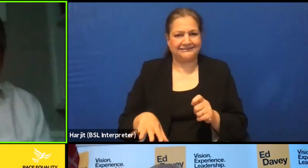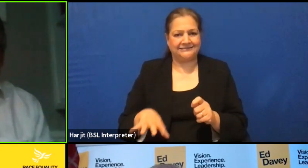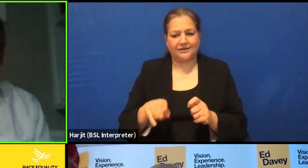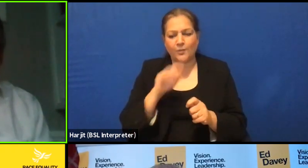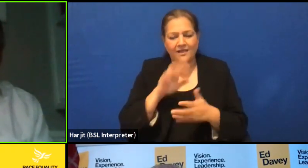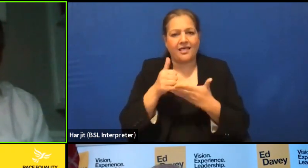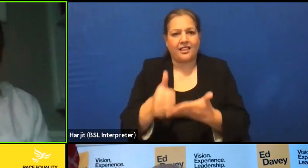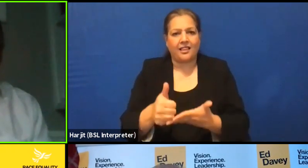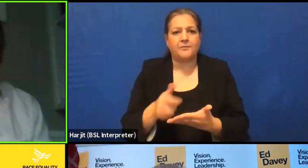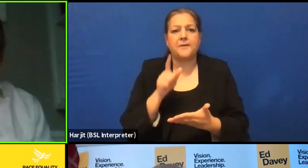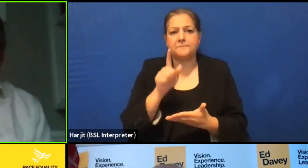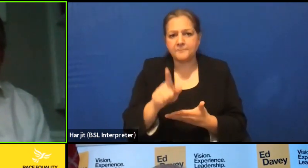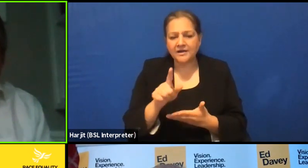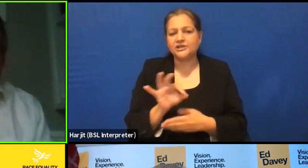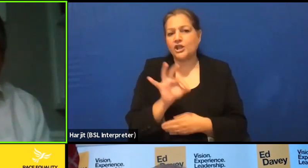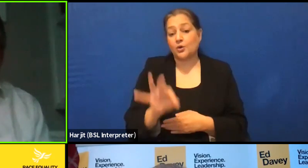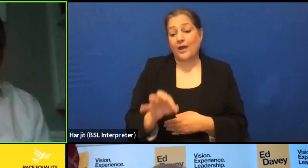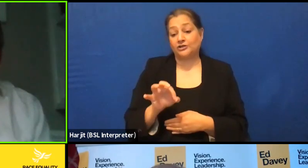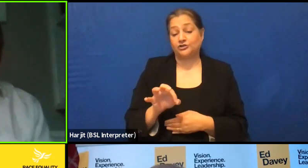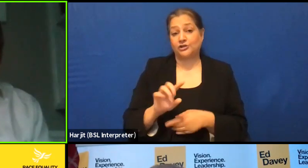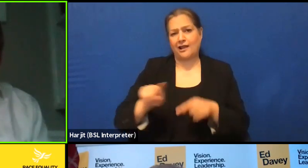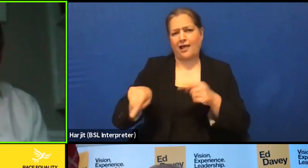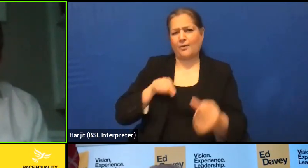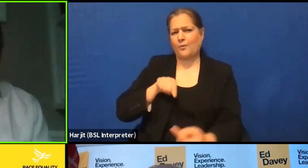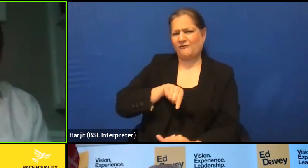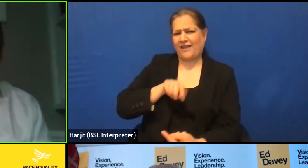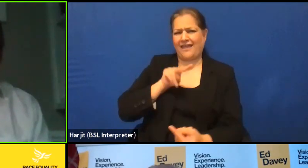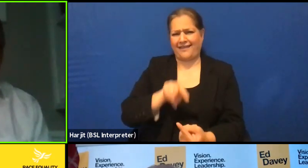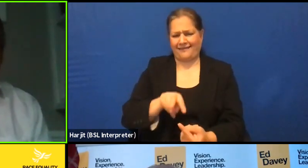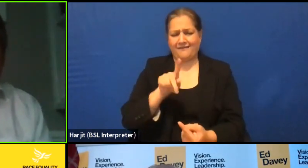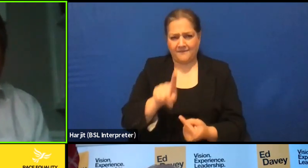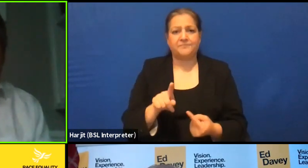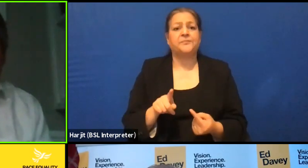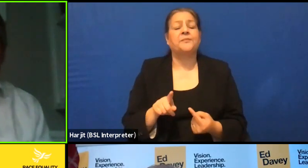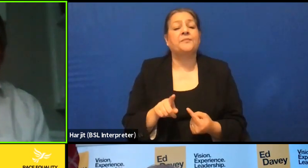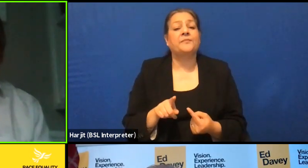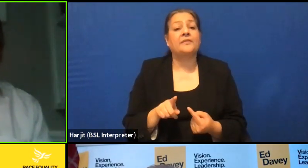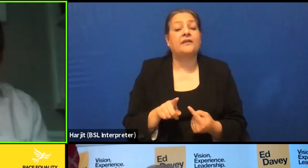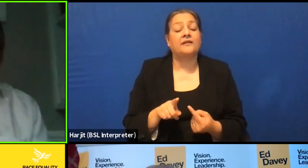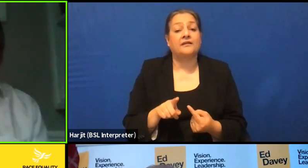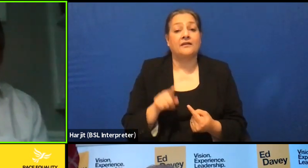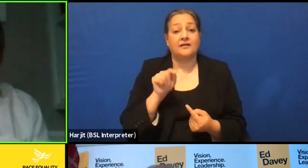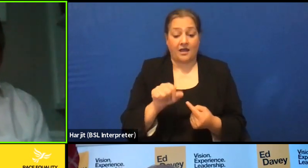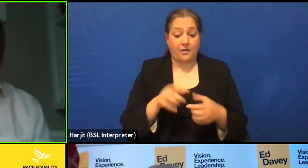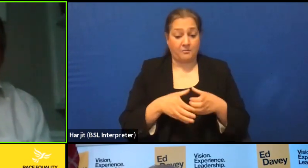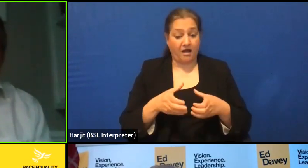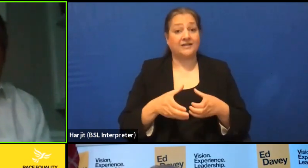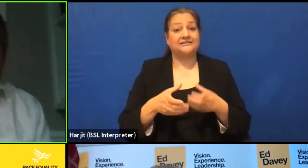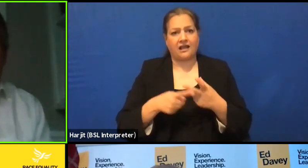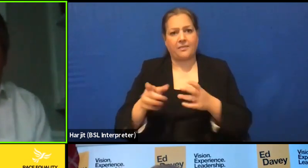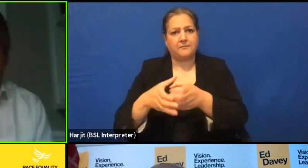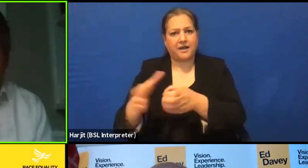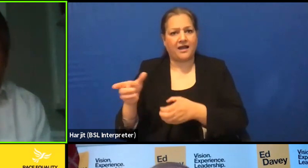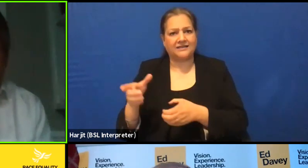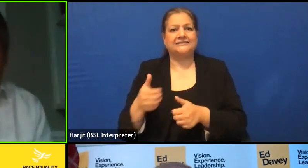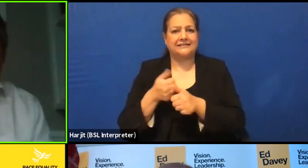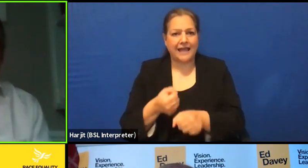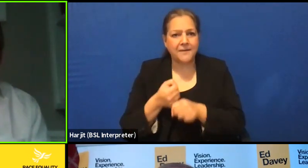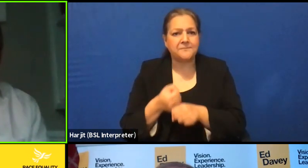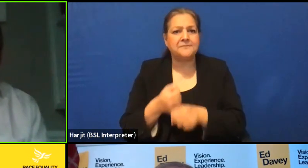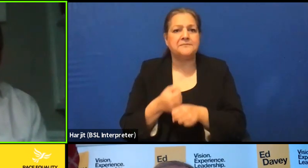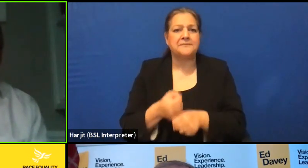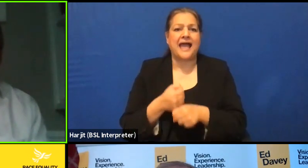But to flip the question, what strikes me about the campaign for electoral reform in this country, outside your party as well, and the campaigns for remaining in the